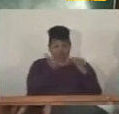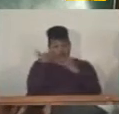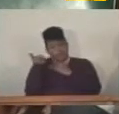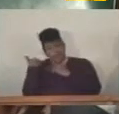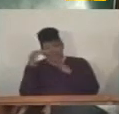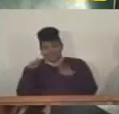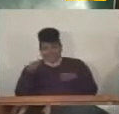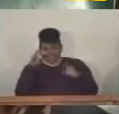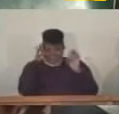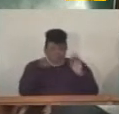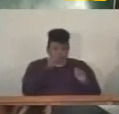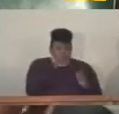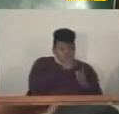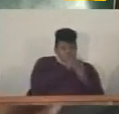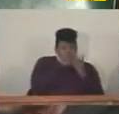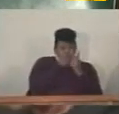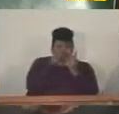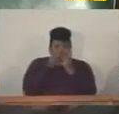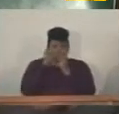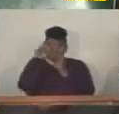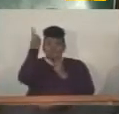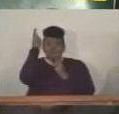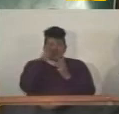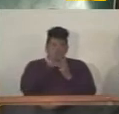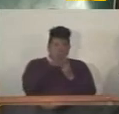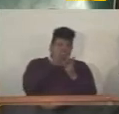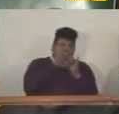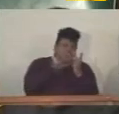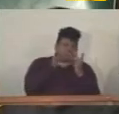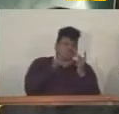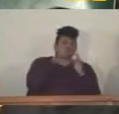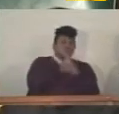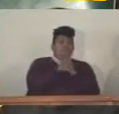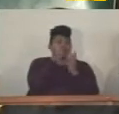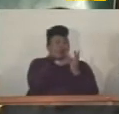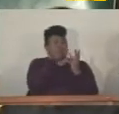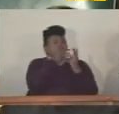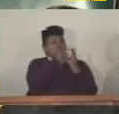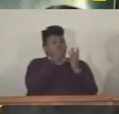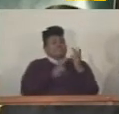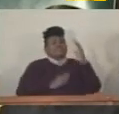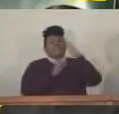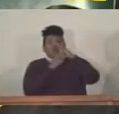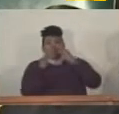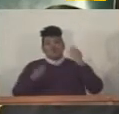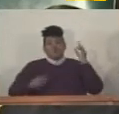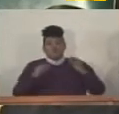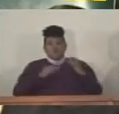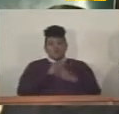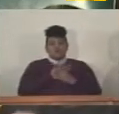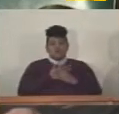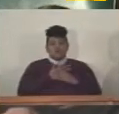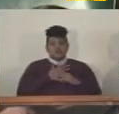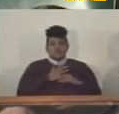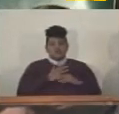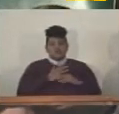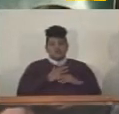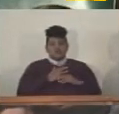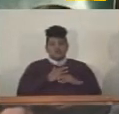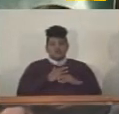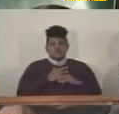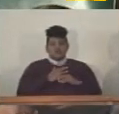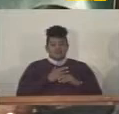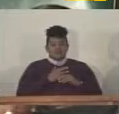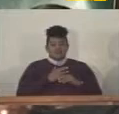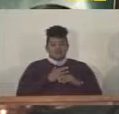be tried jointly with matters triable under the petty sessions jurisdiction of that court. So, Mr. President,